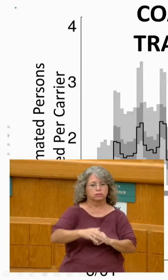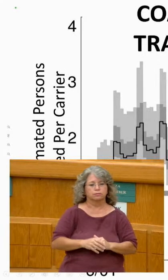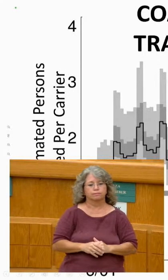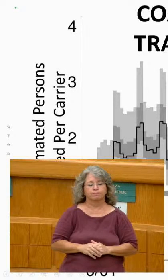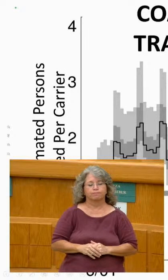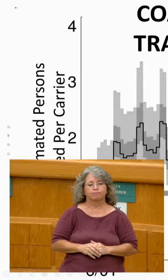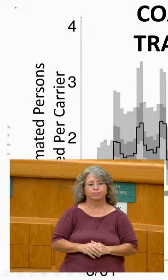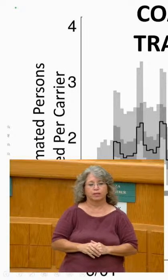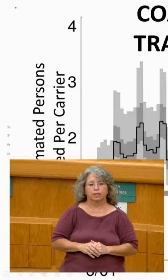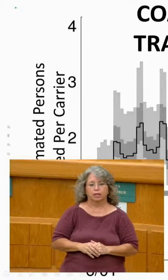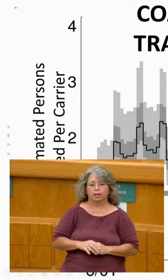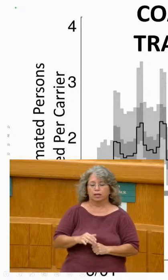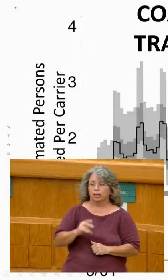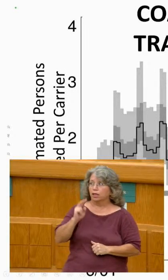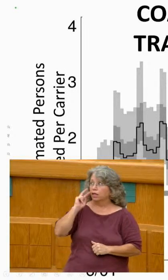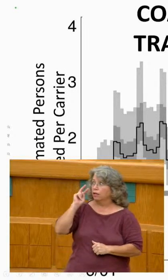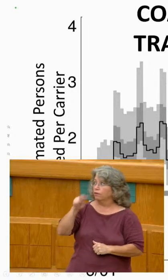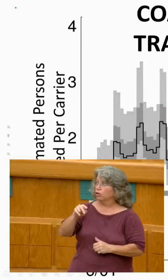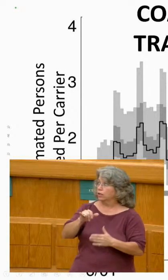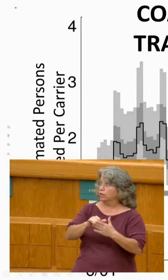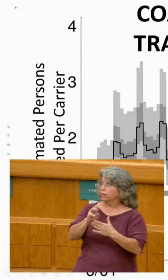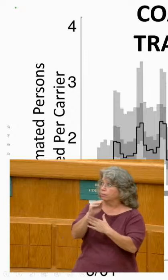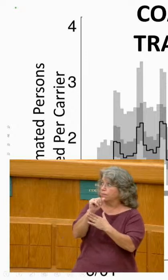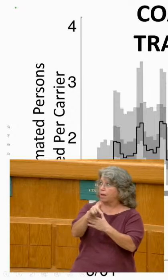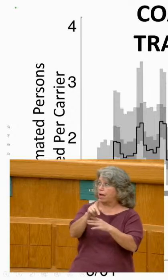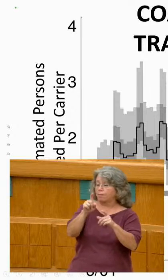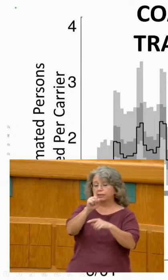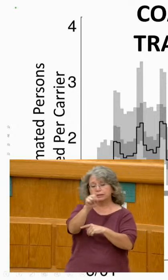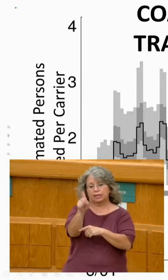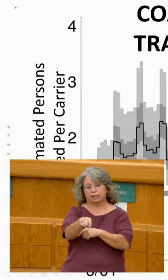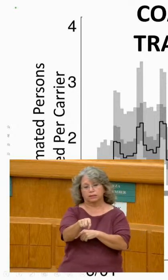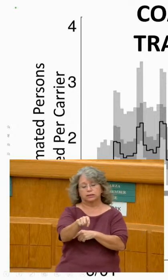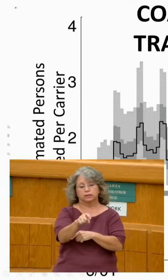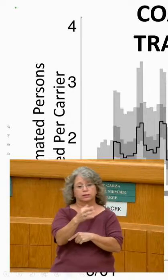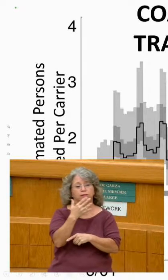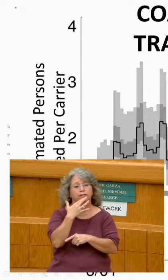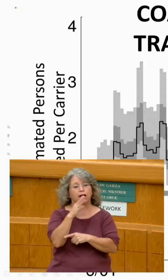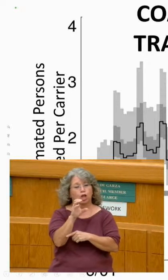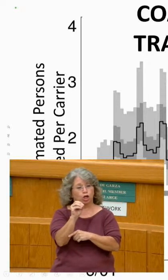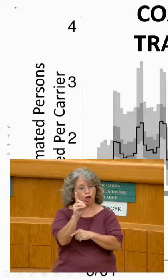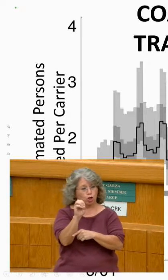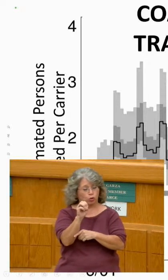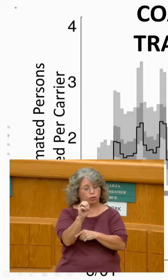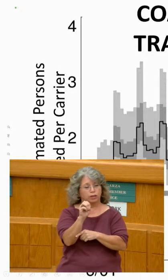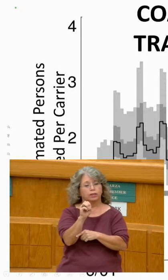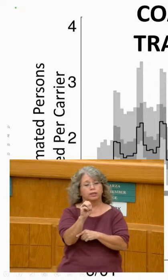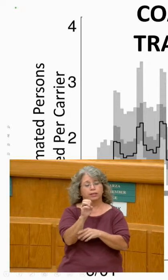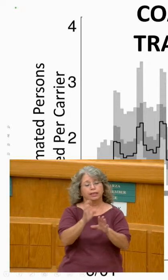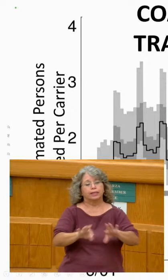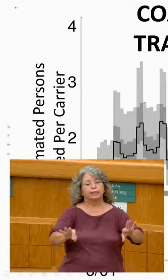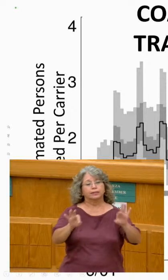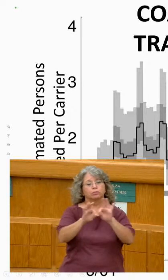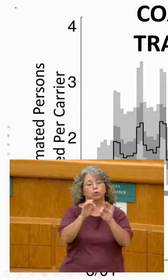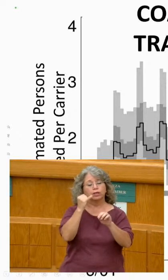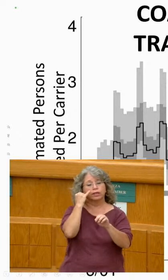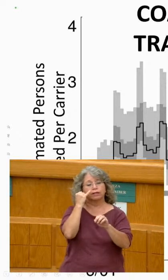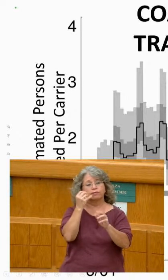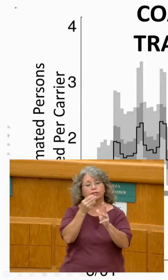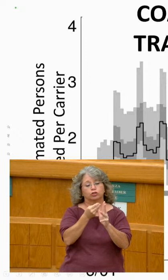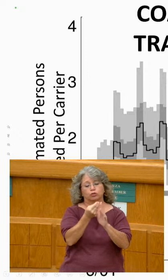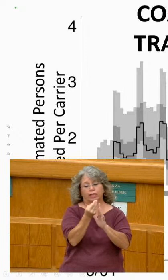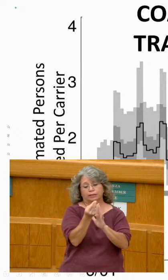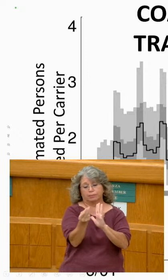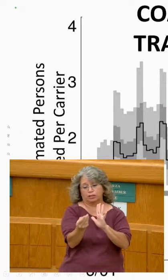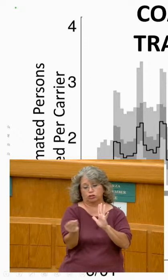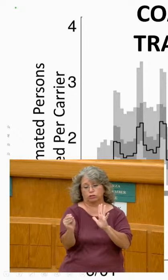it's color-coded by the probability that the transmission rate is less than 1. This is important because when the transmission rate is less than 1,